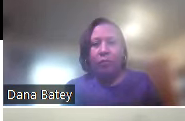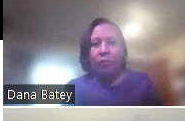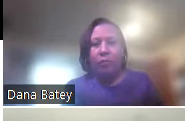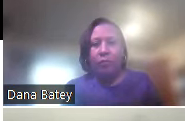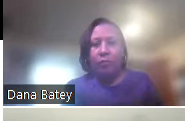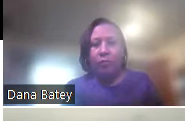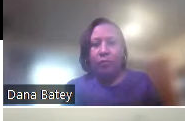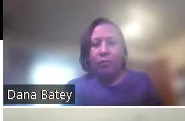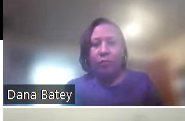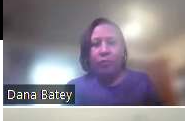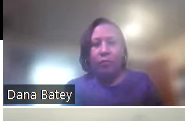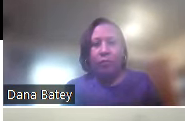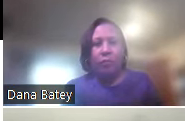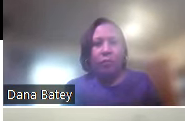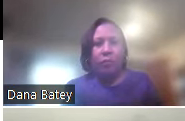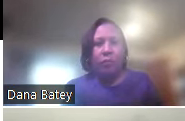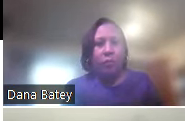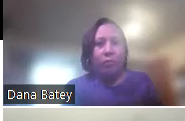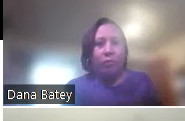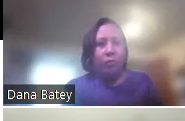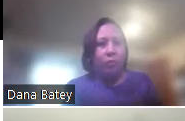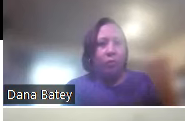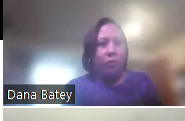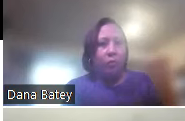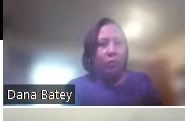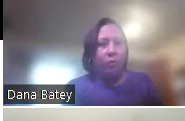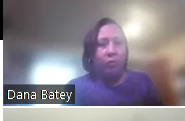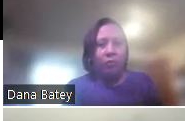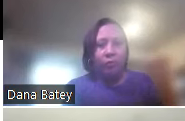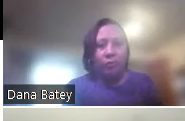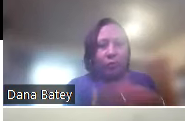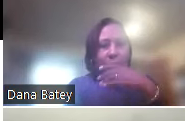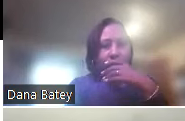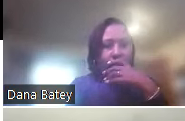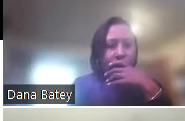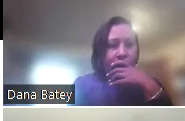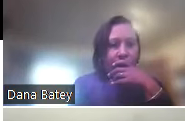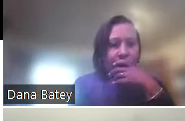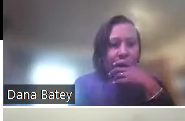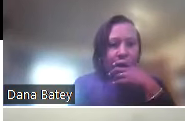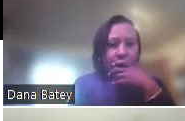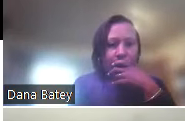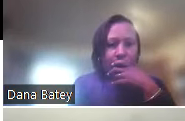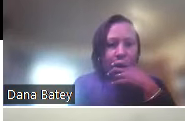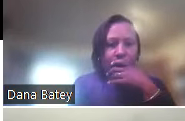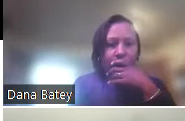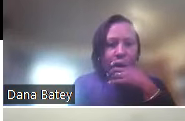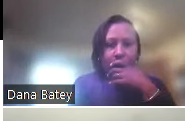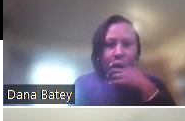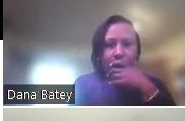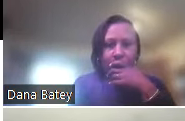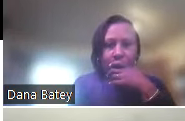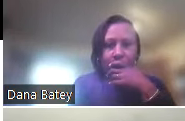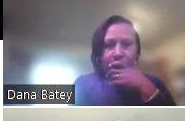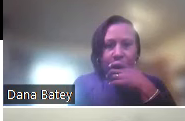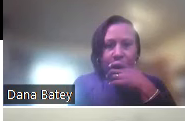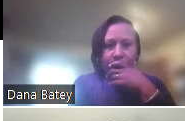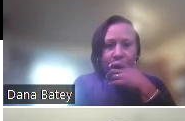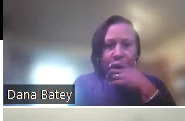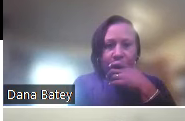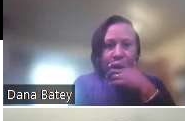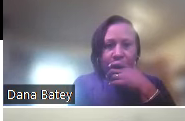Ute, Arapaho, Cheyenne, Diné, Lakota, Apache, Puebloan nations, and many tribes, and that the sovereign tribal governments of the Ute Mountain